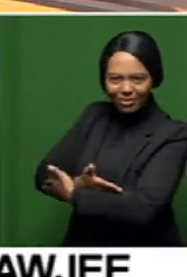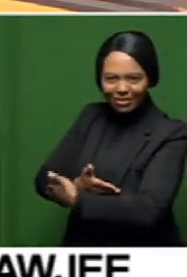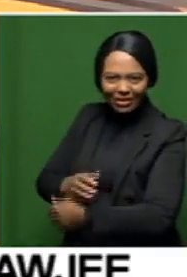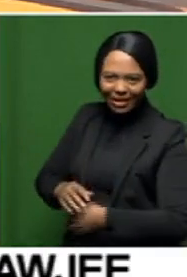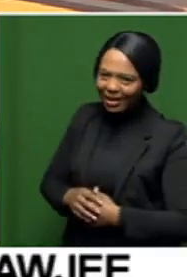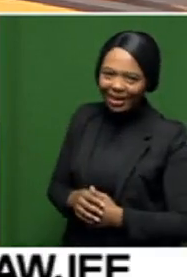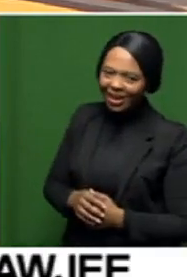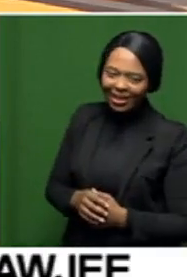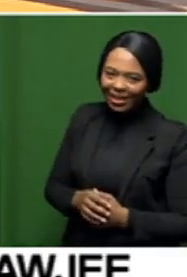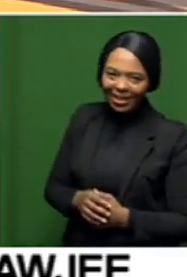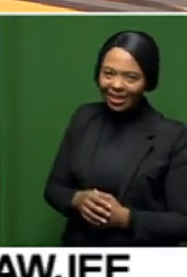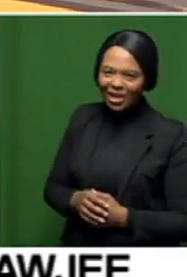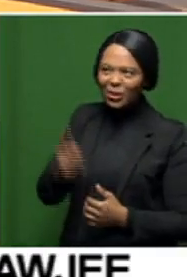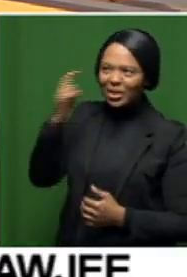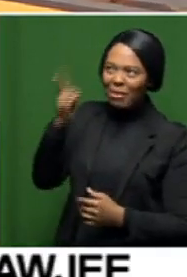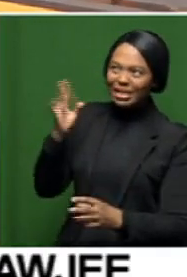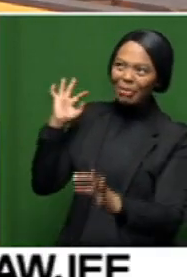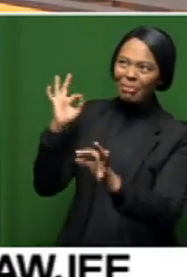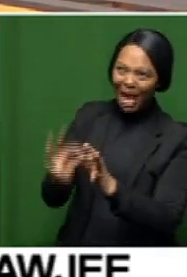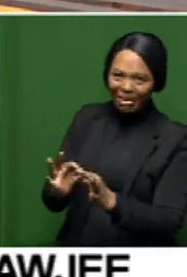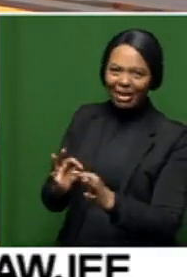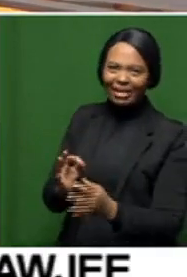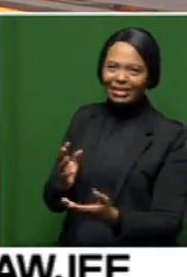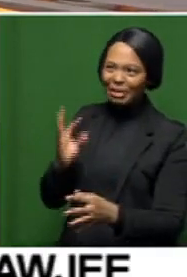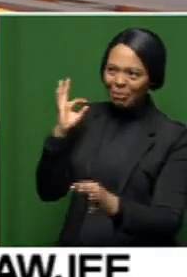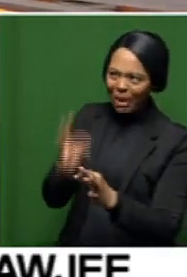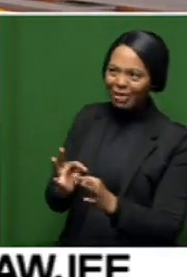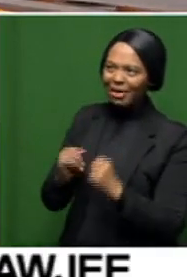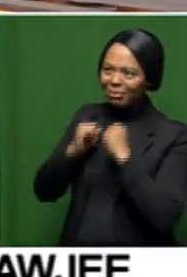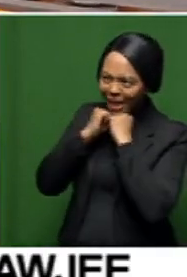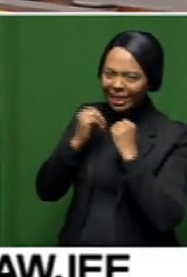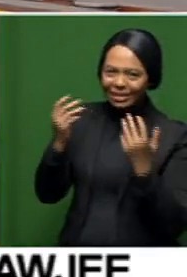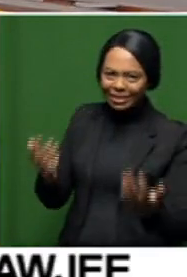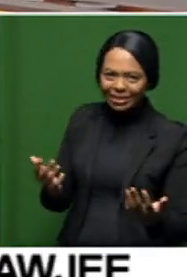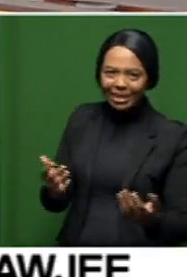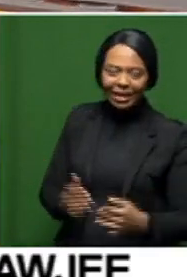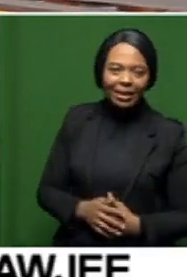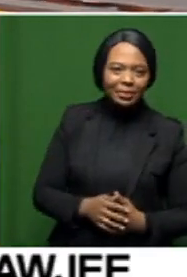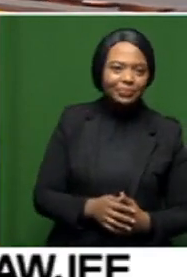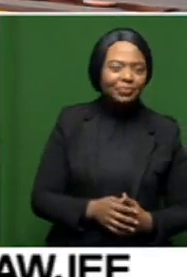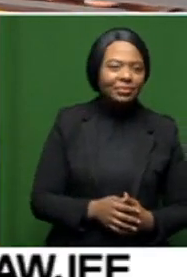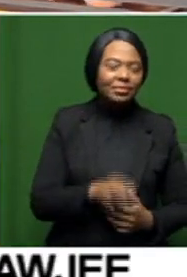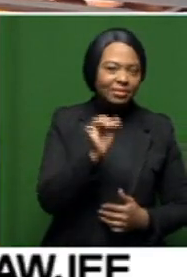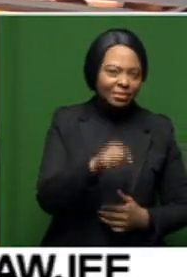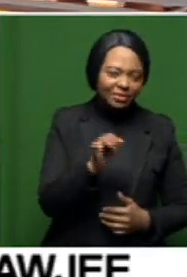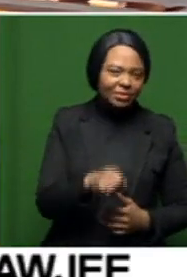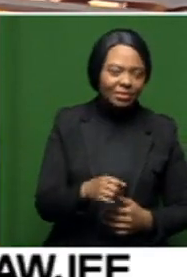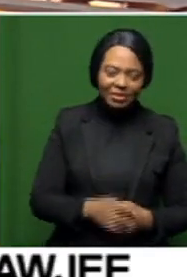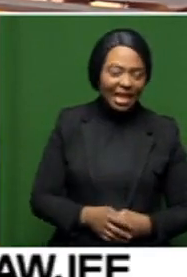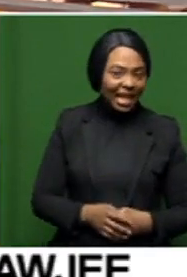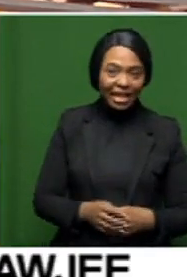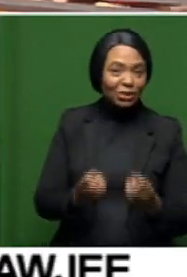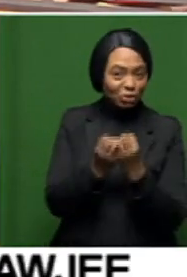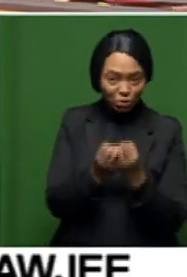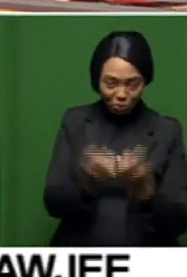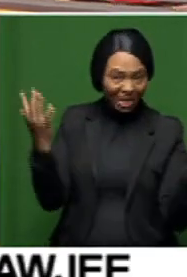and you think you have to be perfect at it. There are several. There are almost too many manuals. Mm.